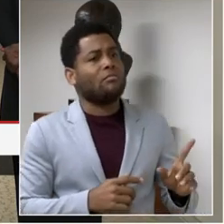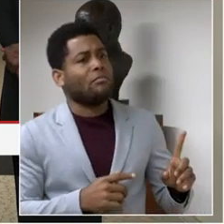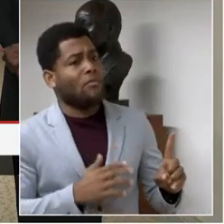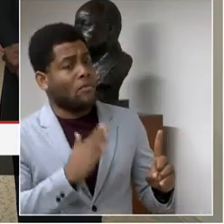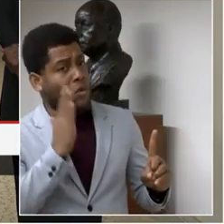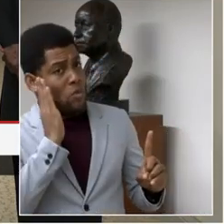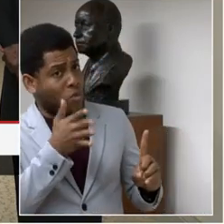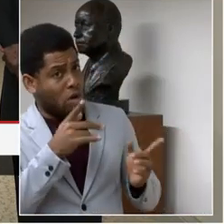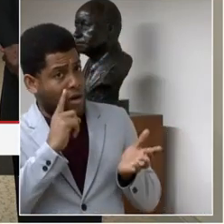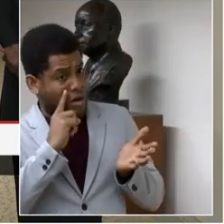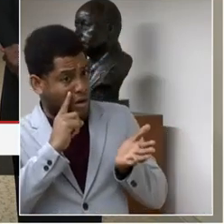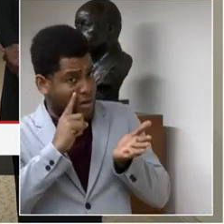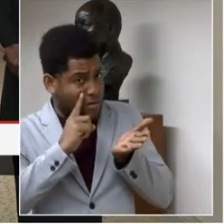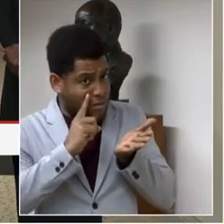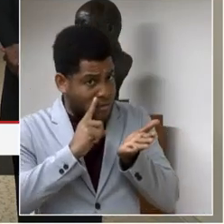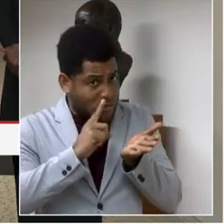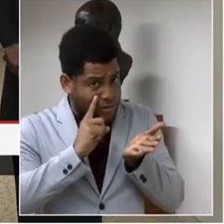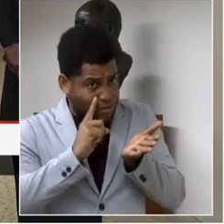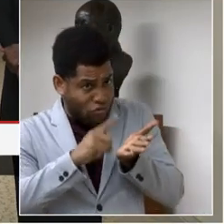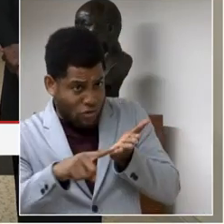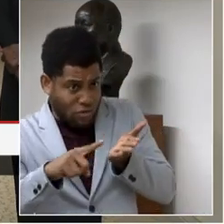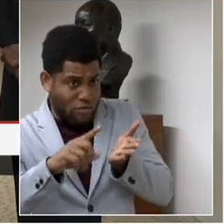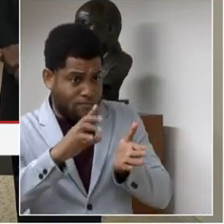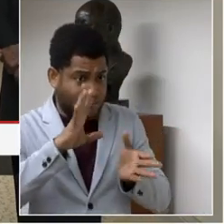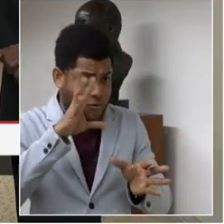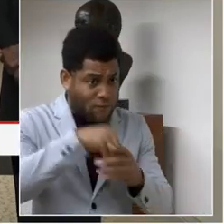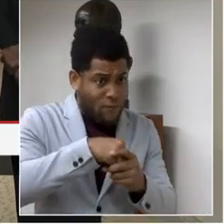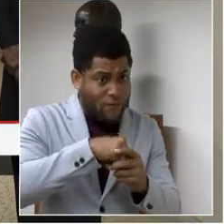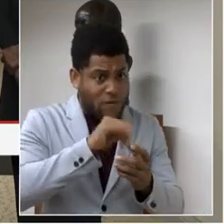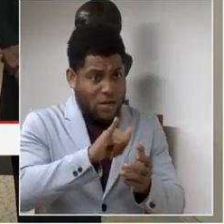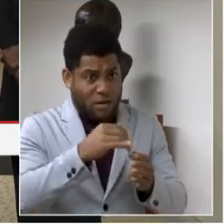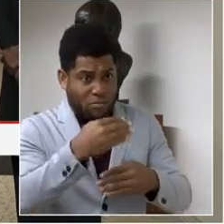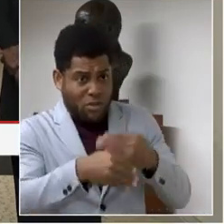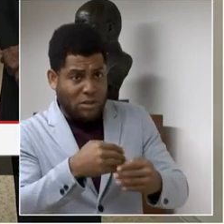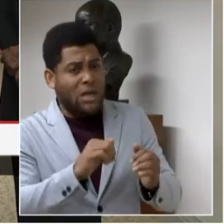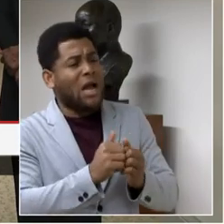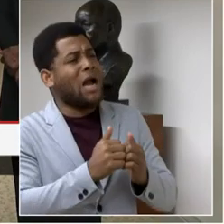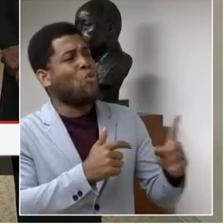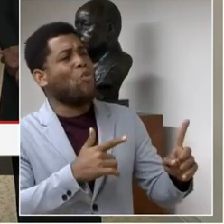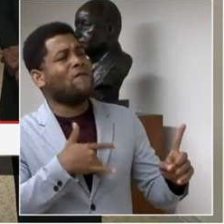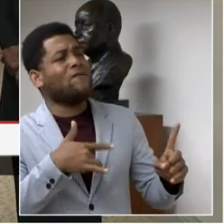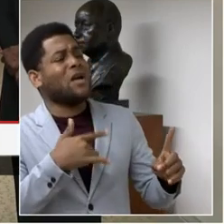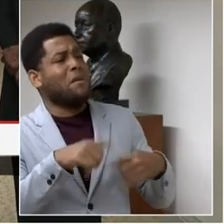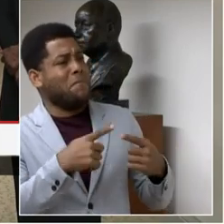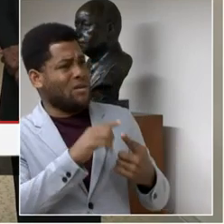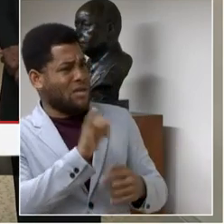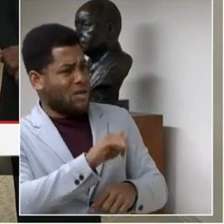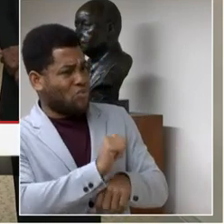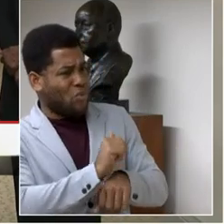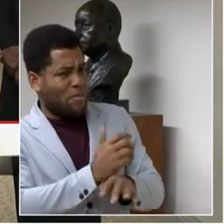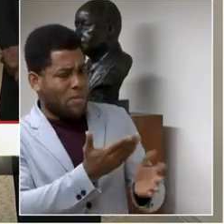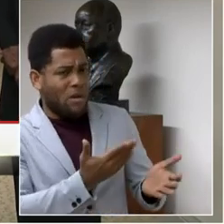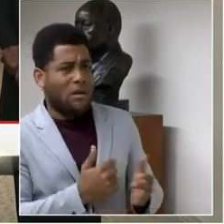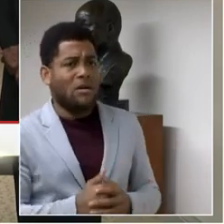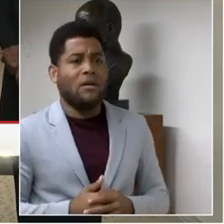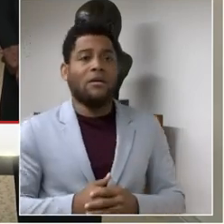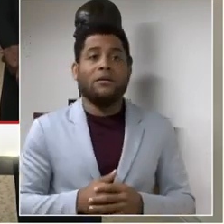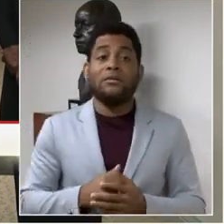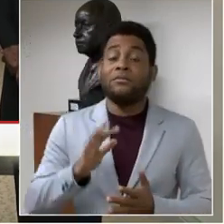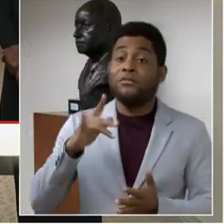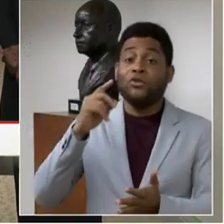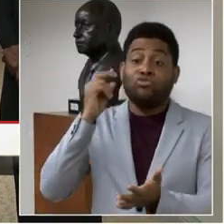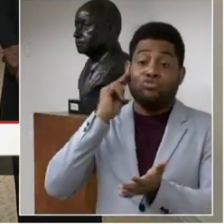2017, and so the order reflects the new law. That's number one. Secondly, in